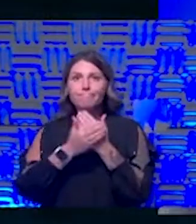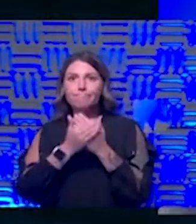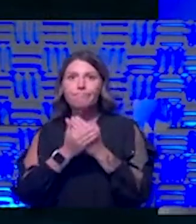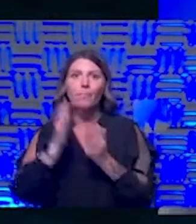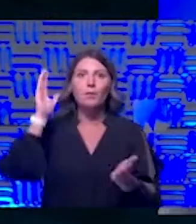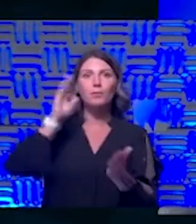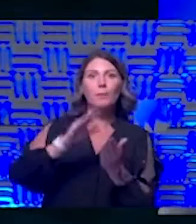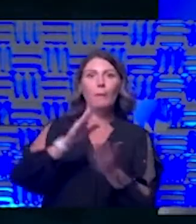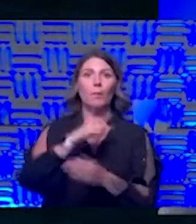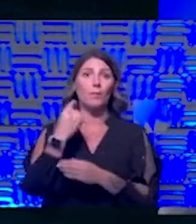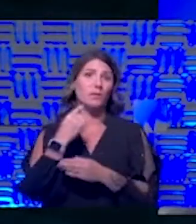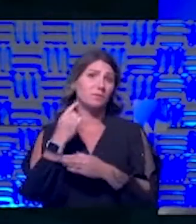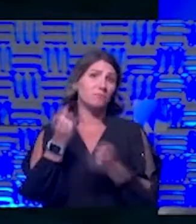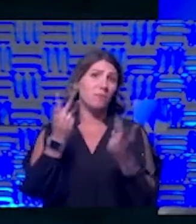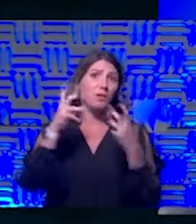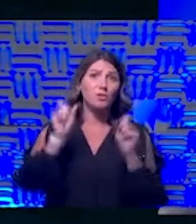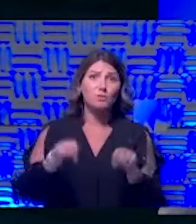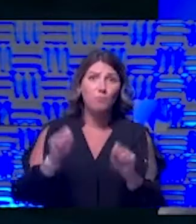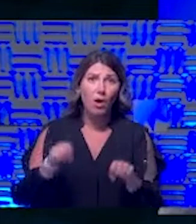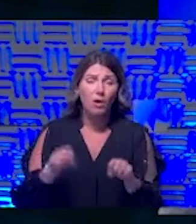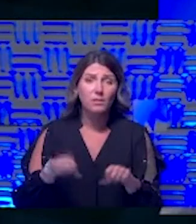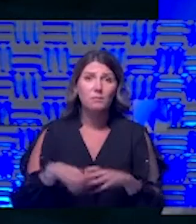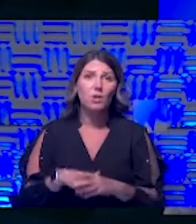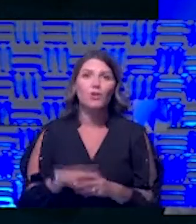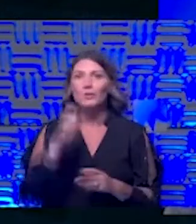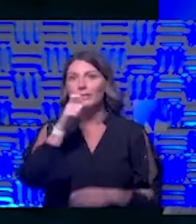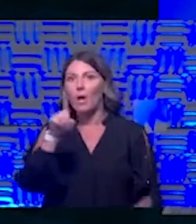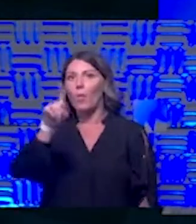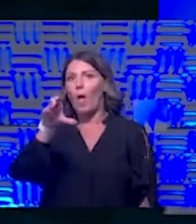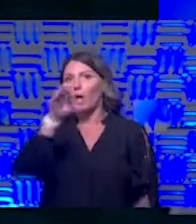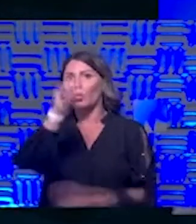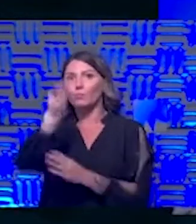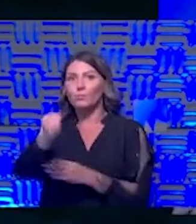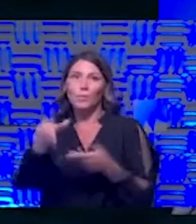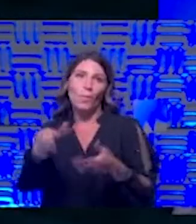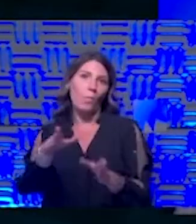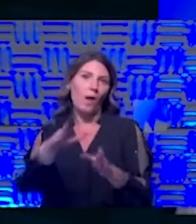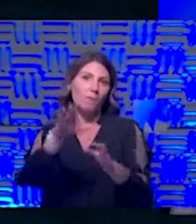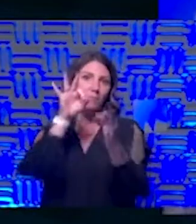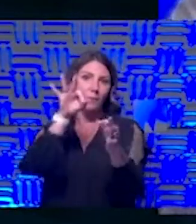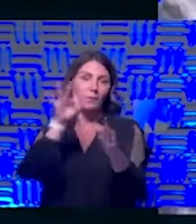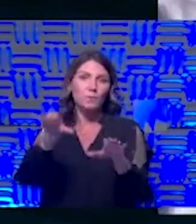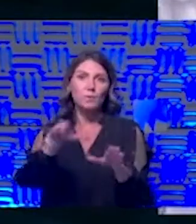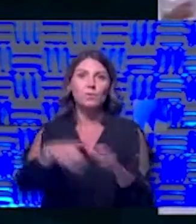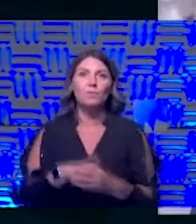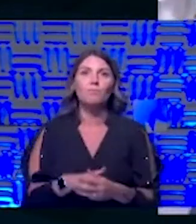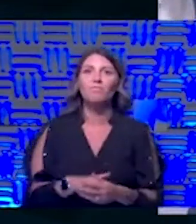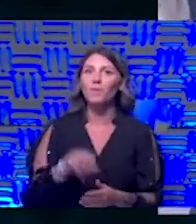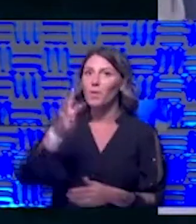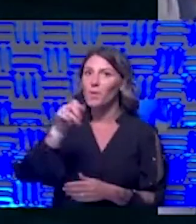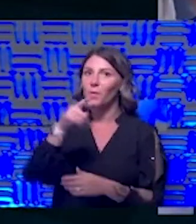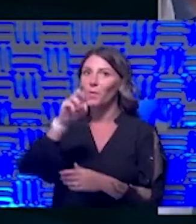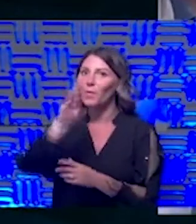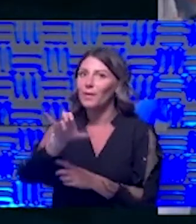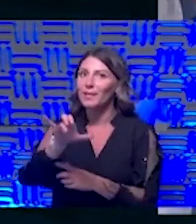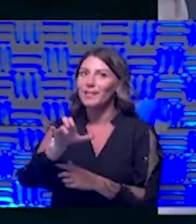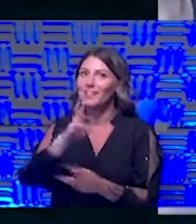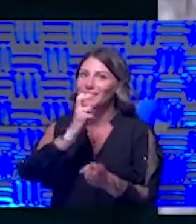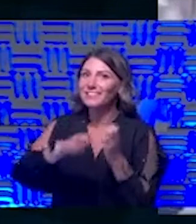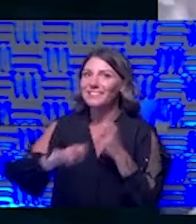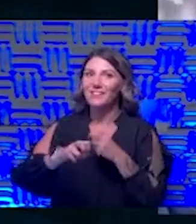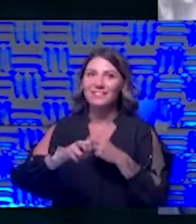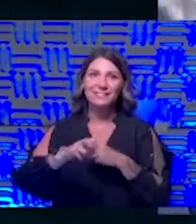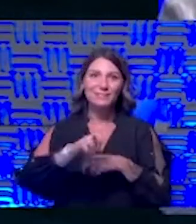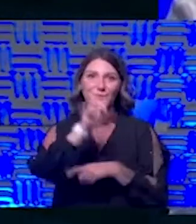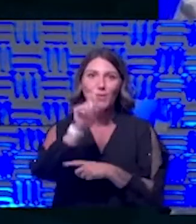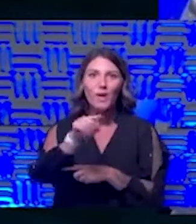possible. Yeah, I don't think there's a 100% way to do it. So, Whitney, I'm going to ask you the hardest question of the morning. We're going to play off this one. Here it comes. But I've given you prep. I've